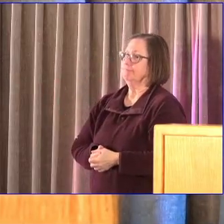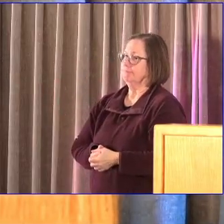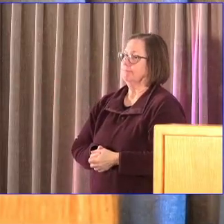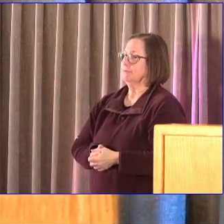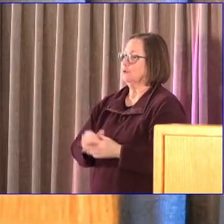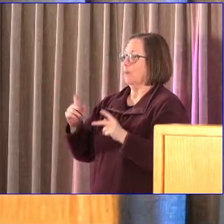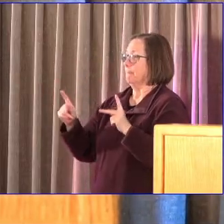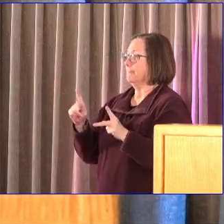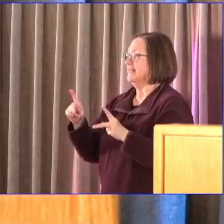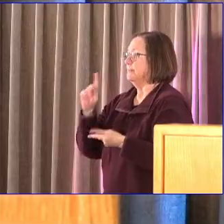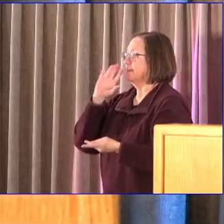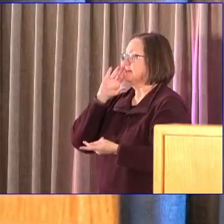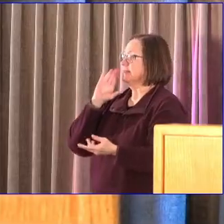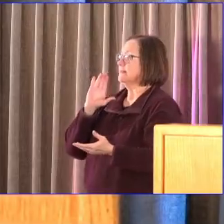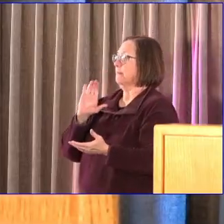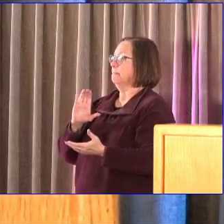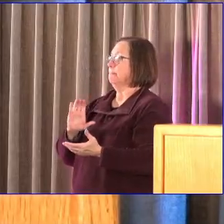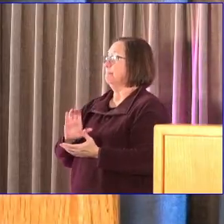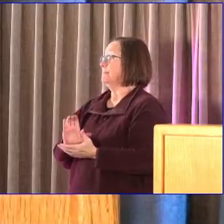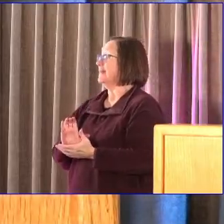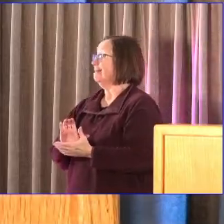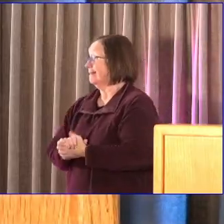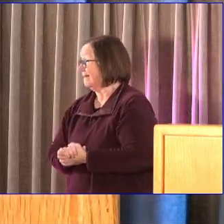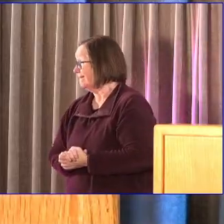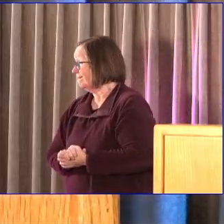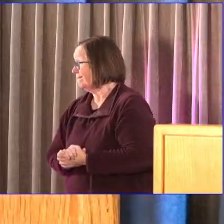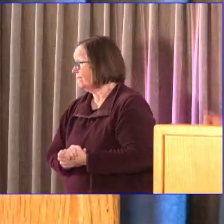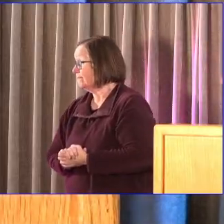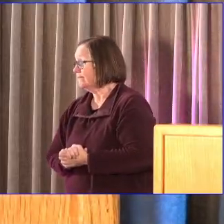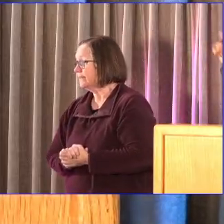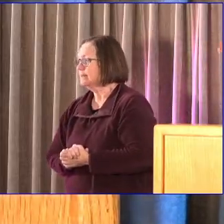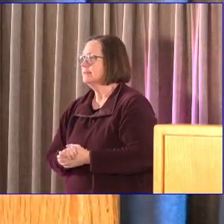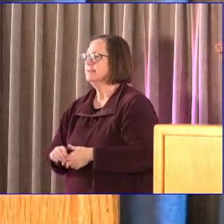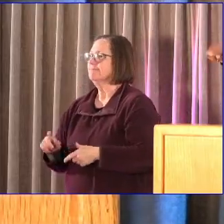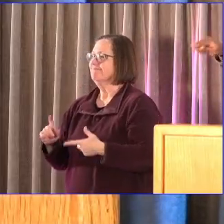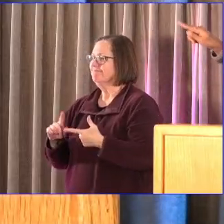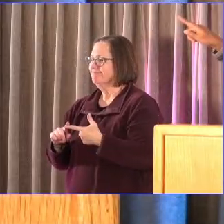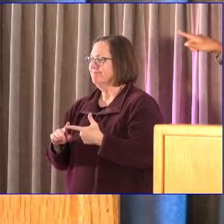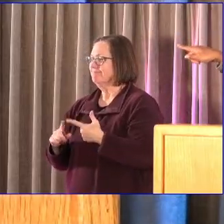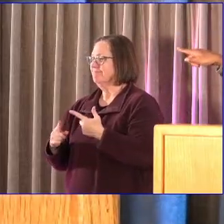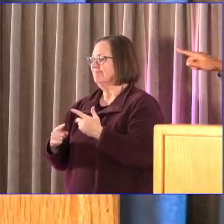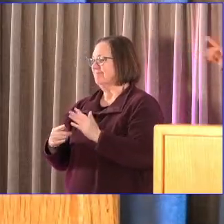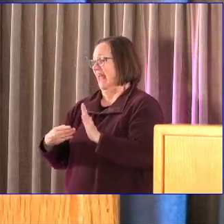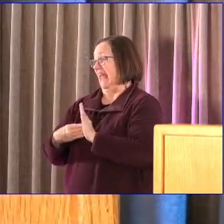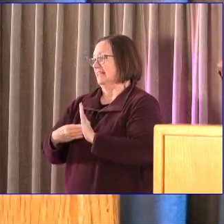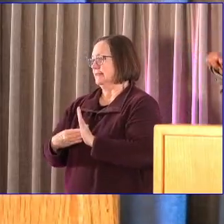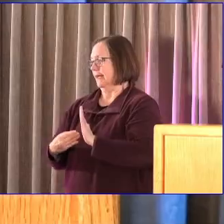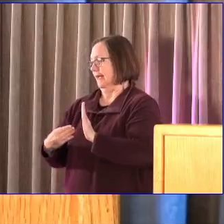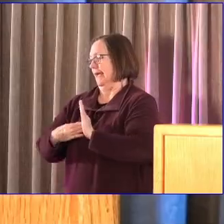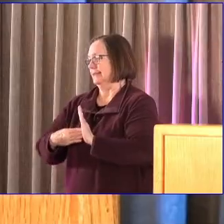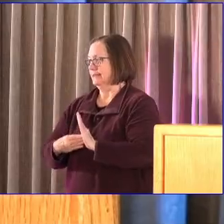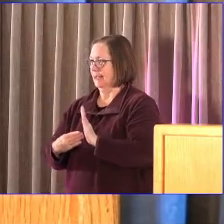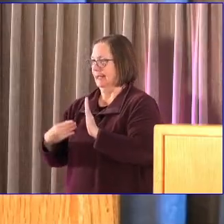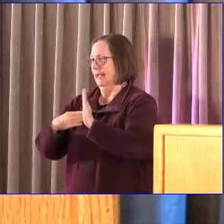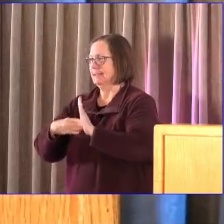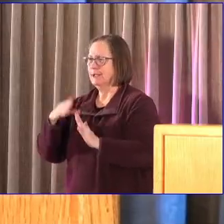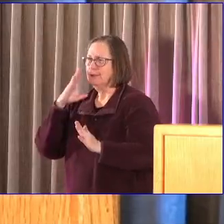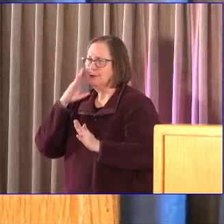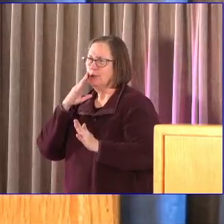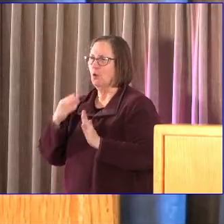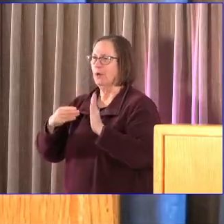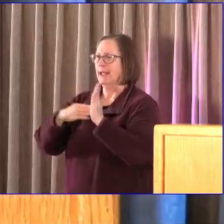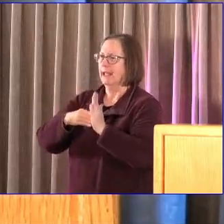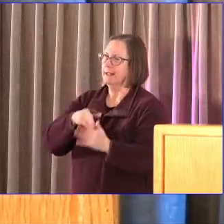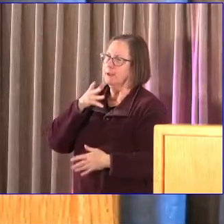and microaggressions and racisms, and all of the antis that you can find, you can anti and you can fill in the blank, or isms, and you can put the words in before